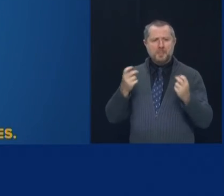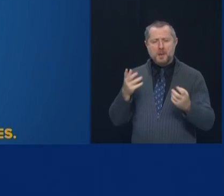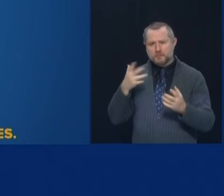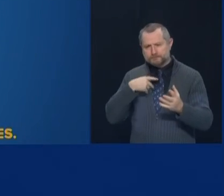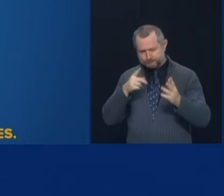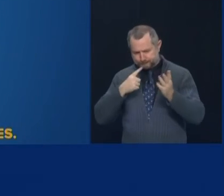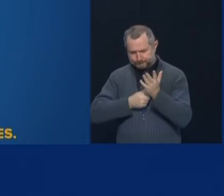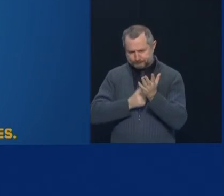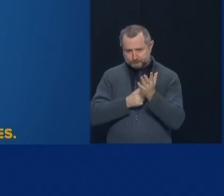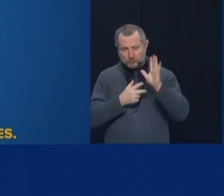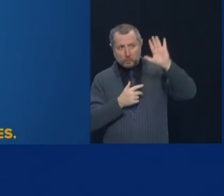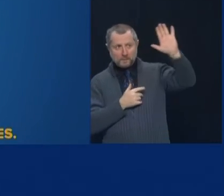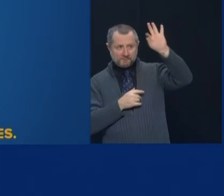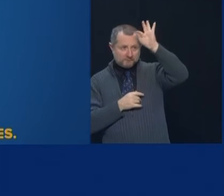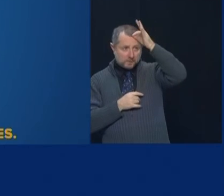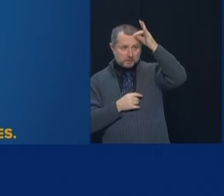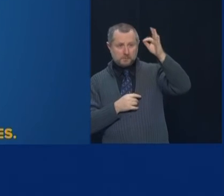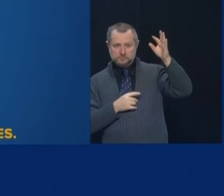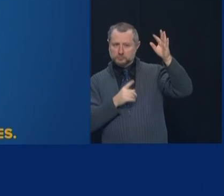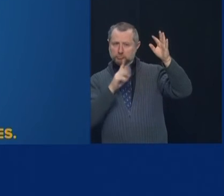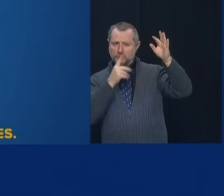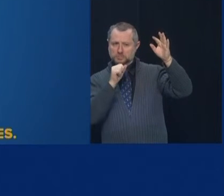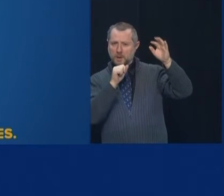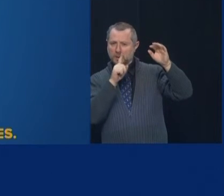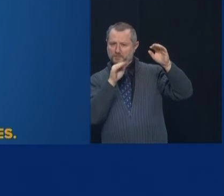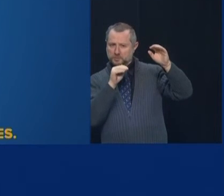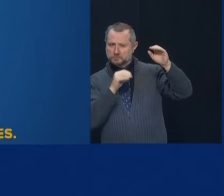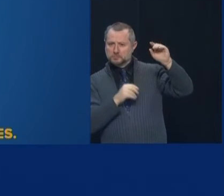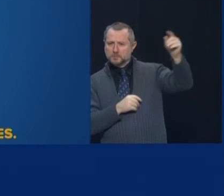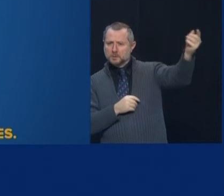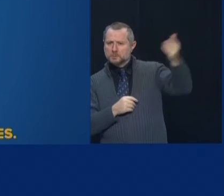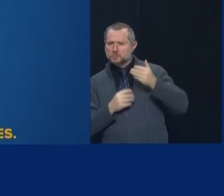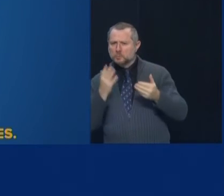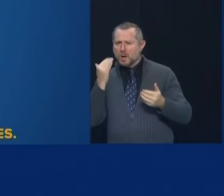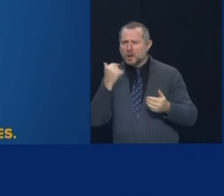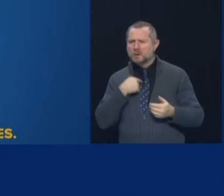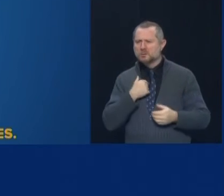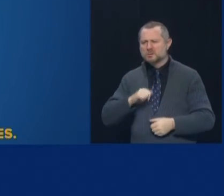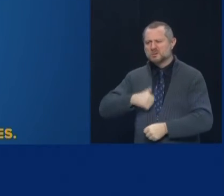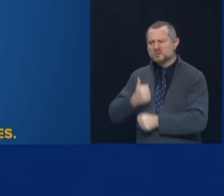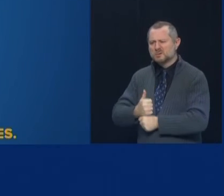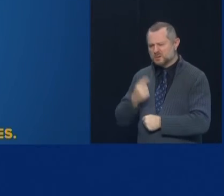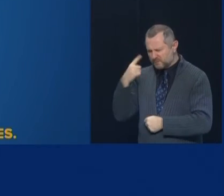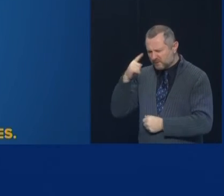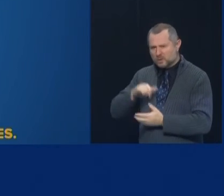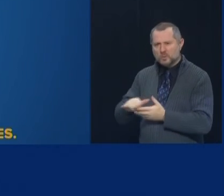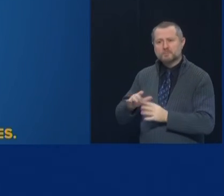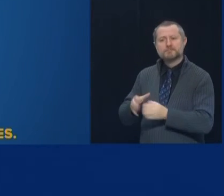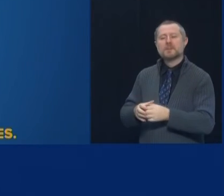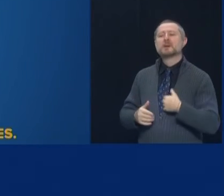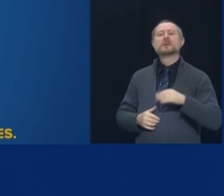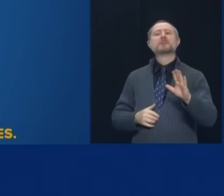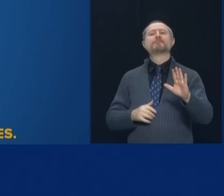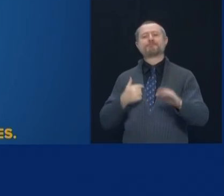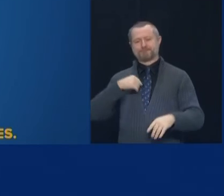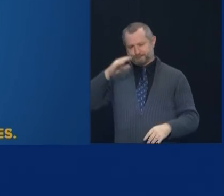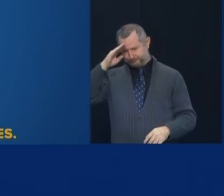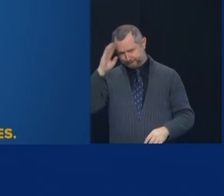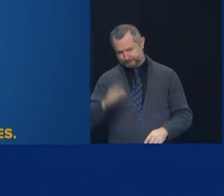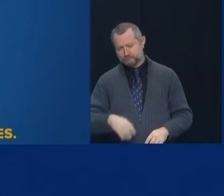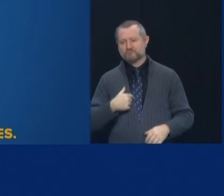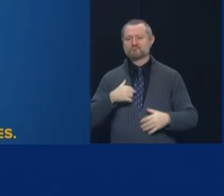approval. Why? Because we know we have existing